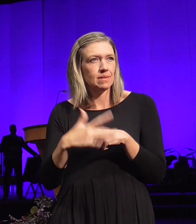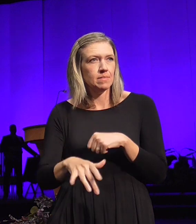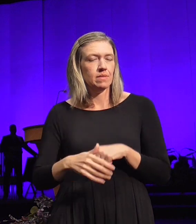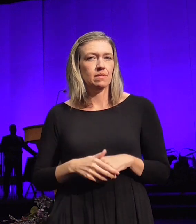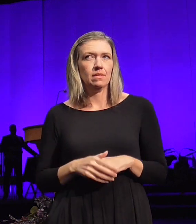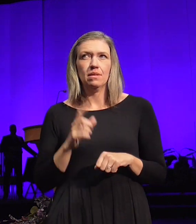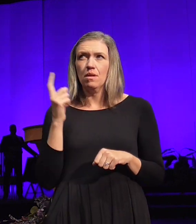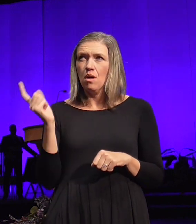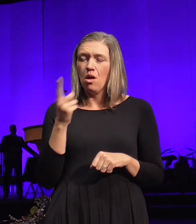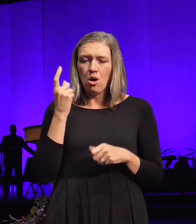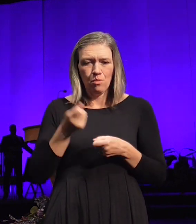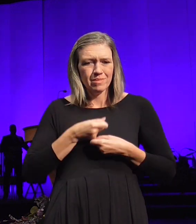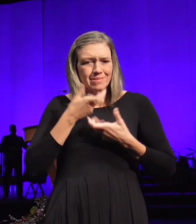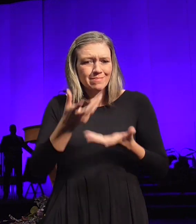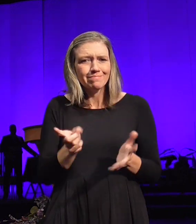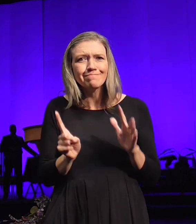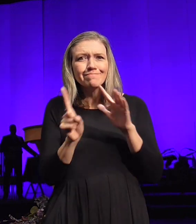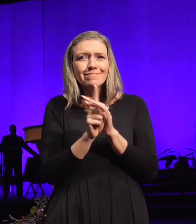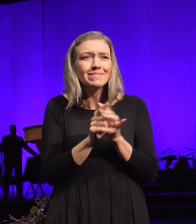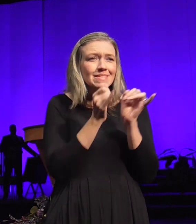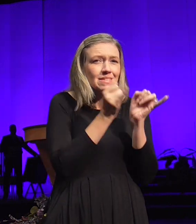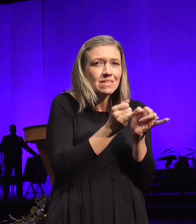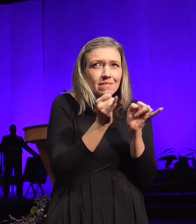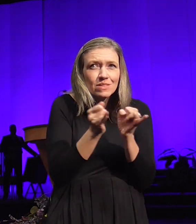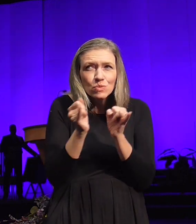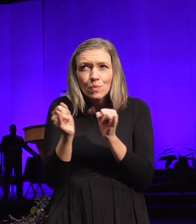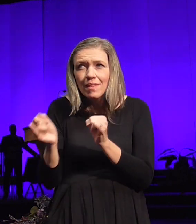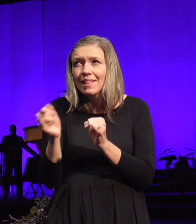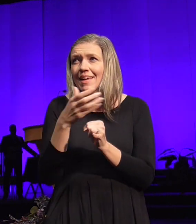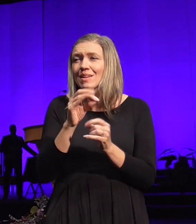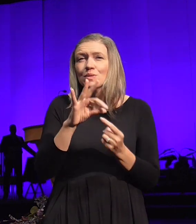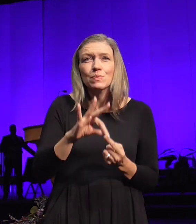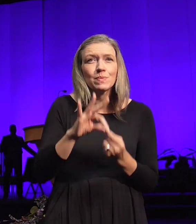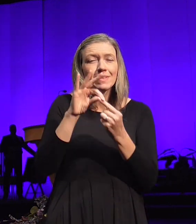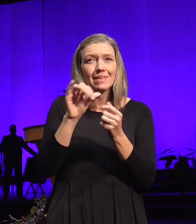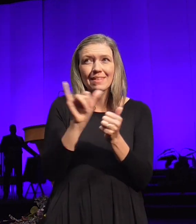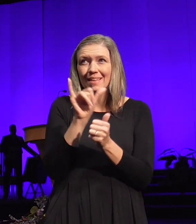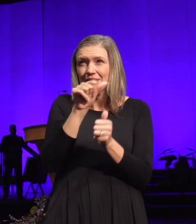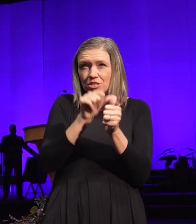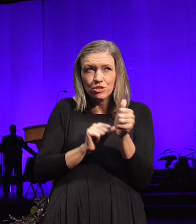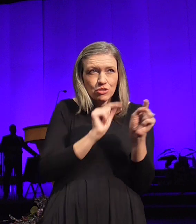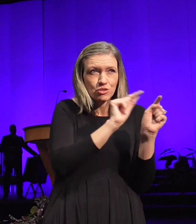always expressing itself individually and uniquely as each and every one of us.